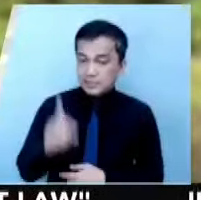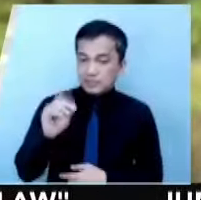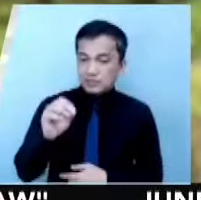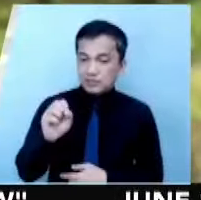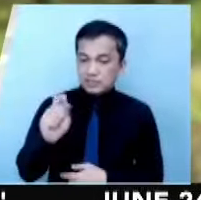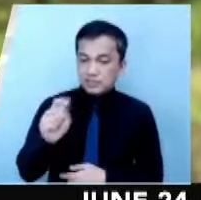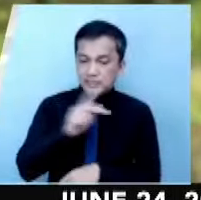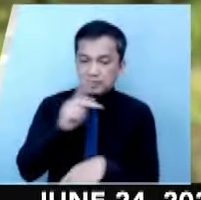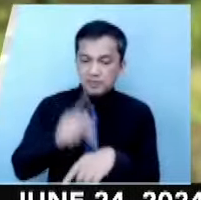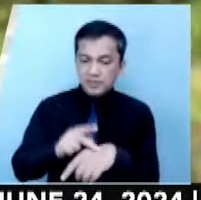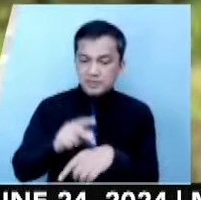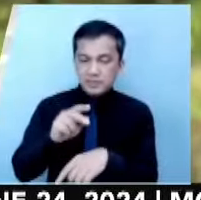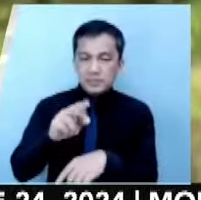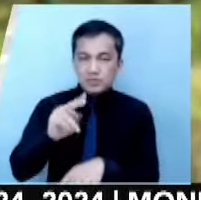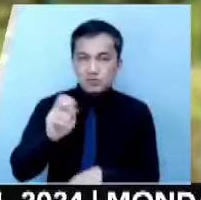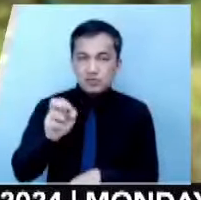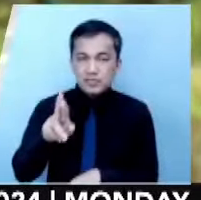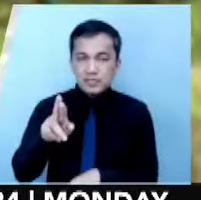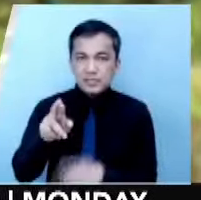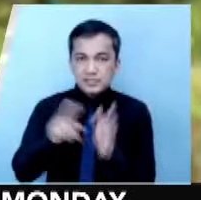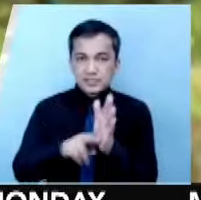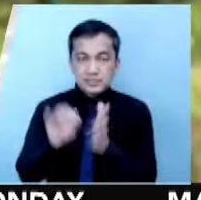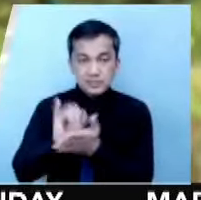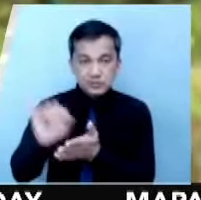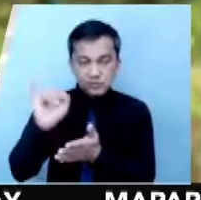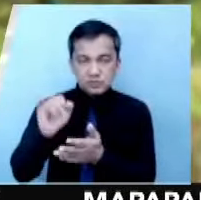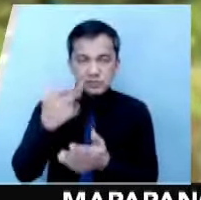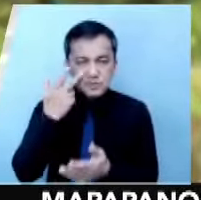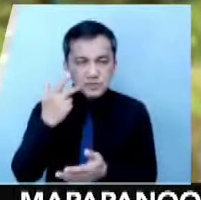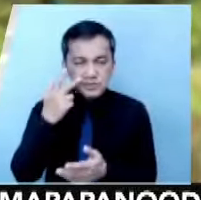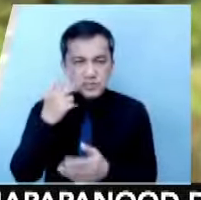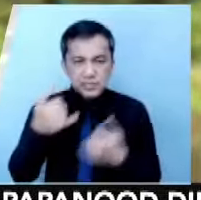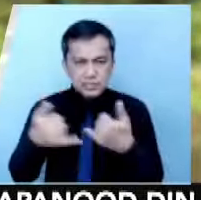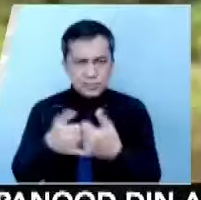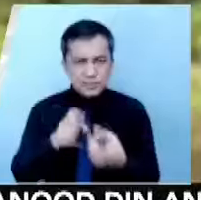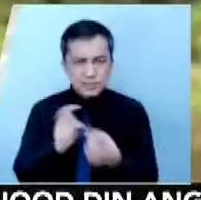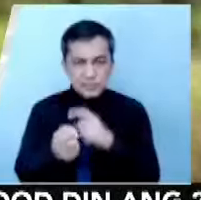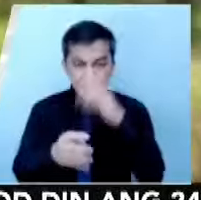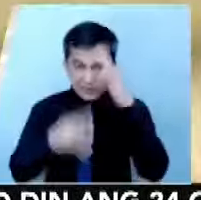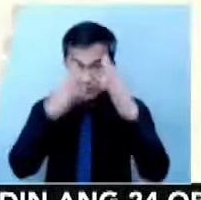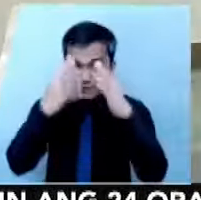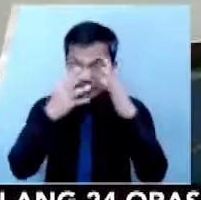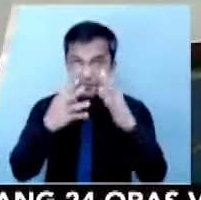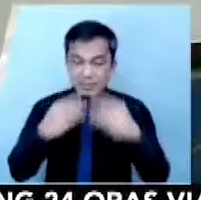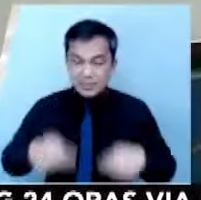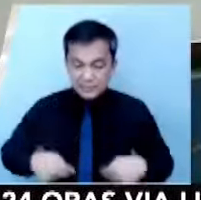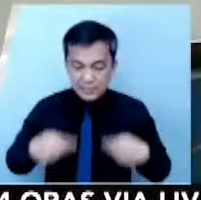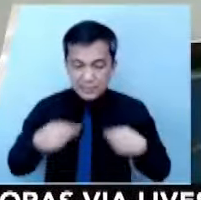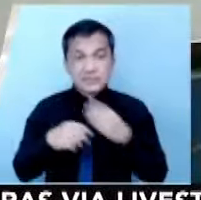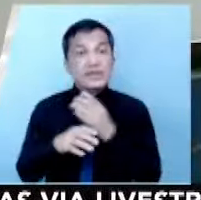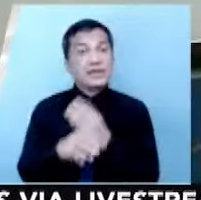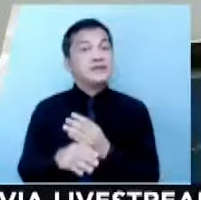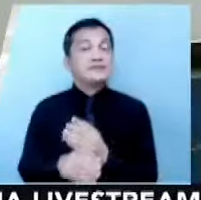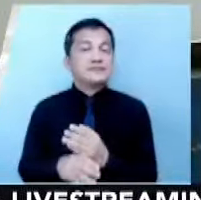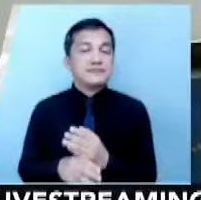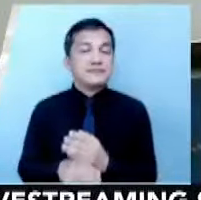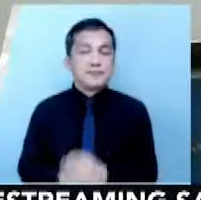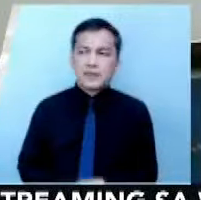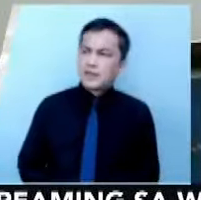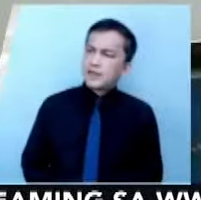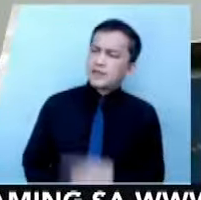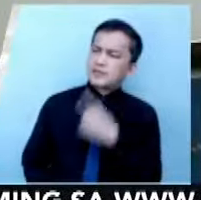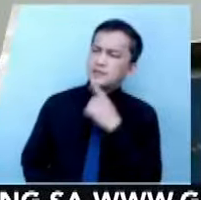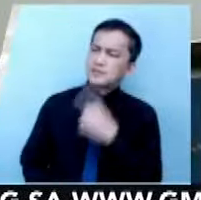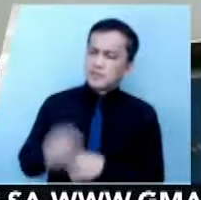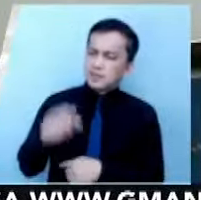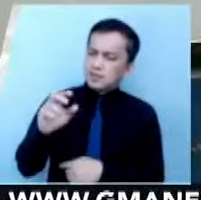Nuclear Research Institute para malaman ang game-changing innovation nila sa healthcare. When you say nuclear, ang